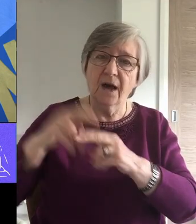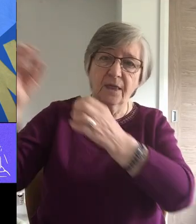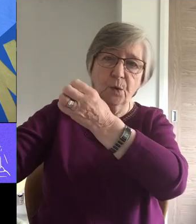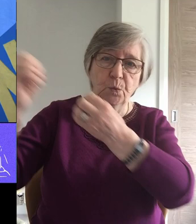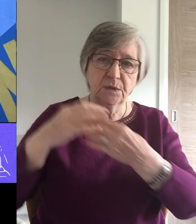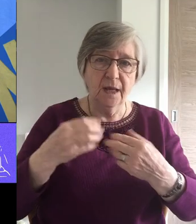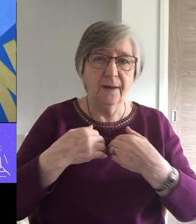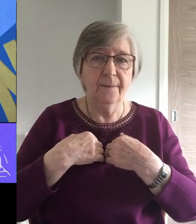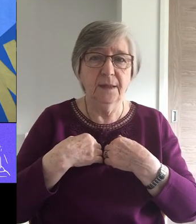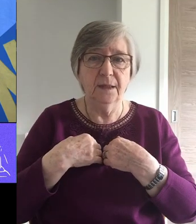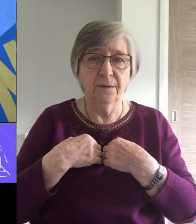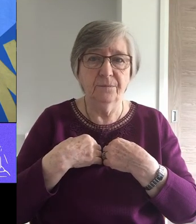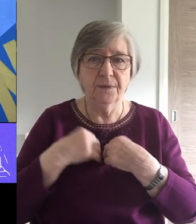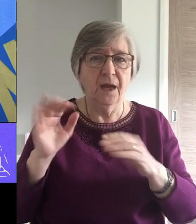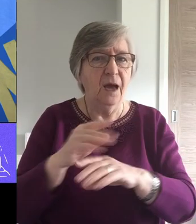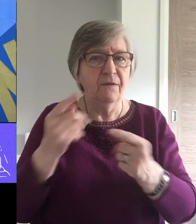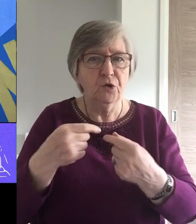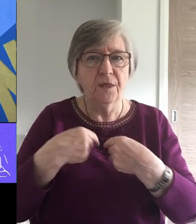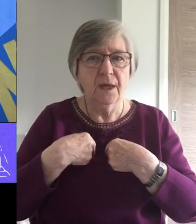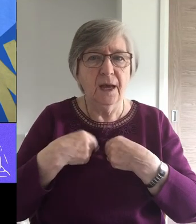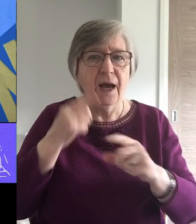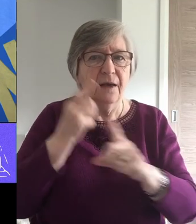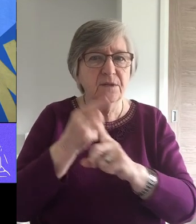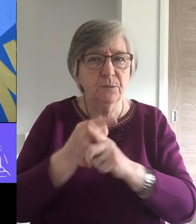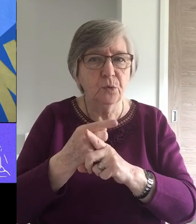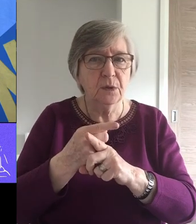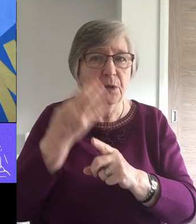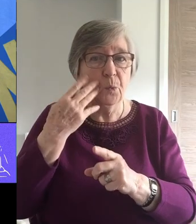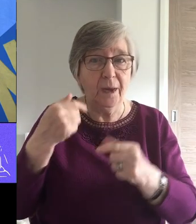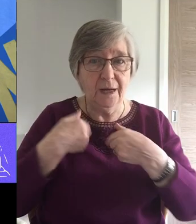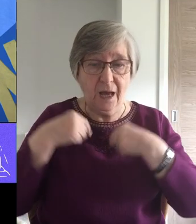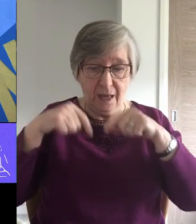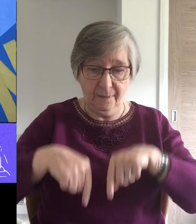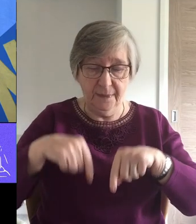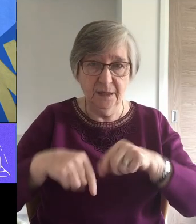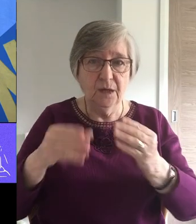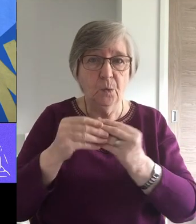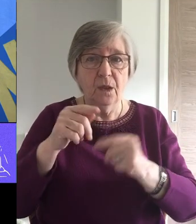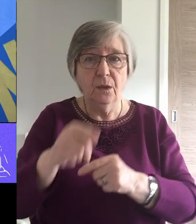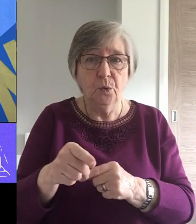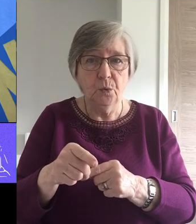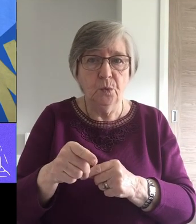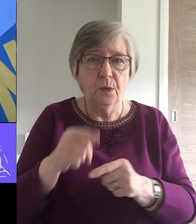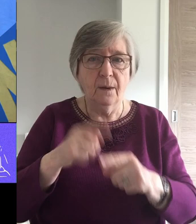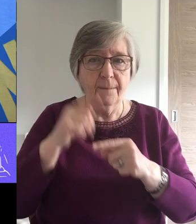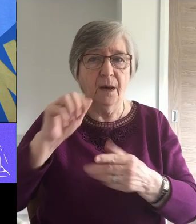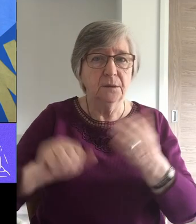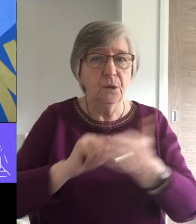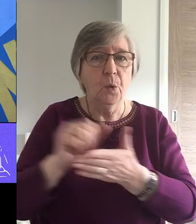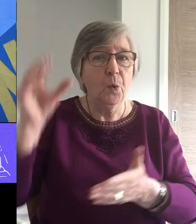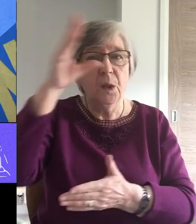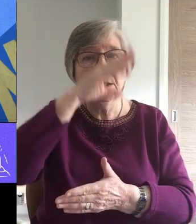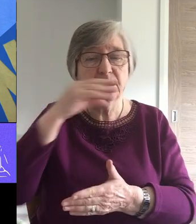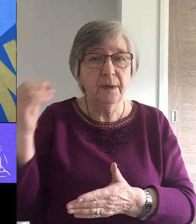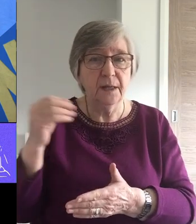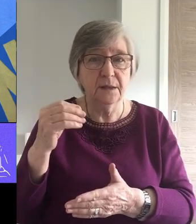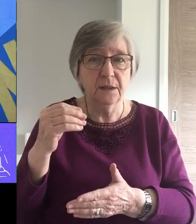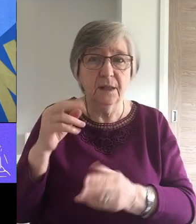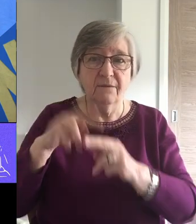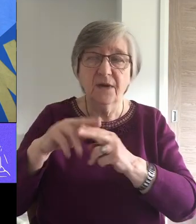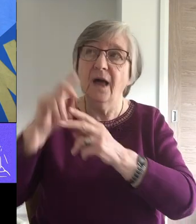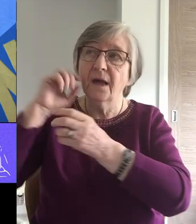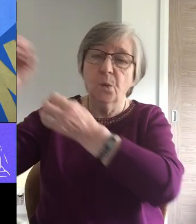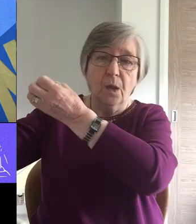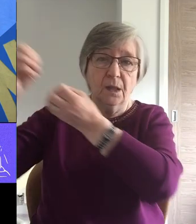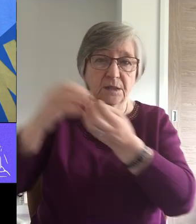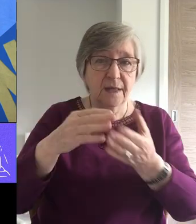me. All this I have spoken while still with you, but the Advocate, the Holy Spirit, whom the